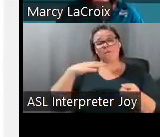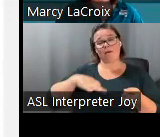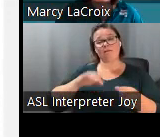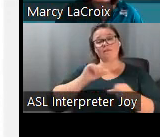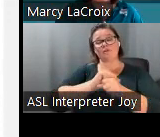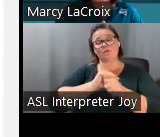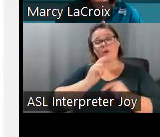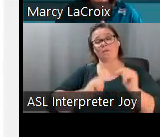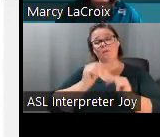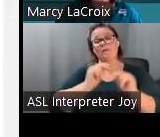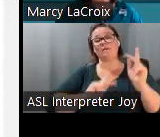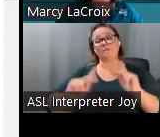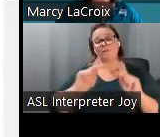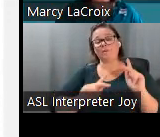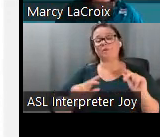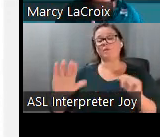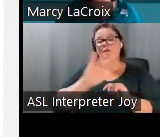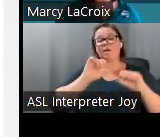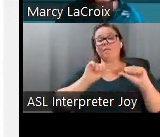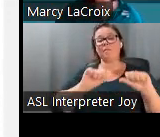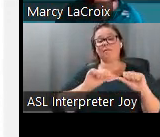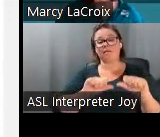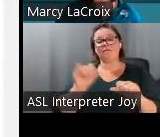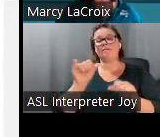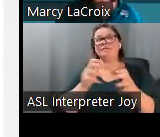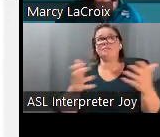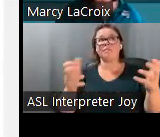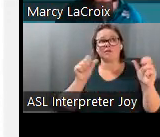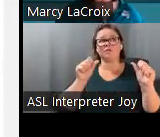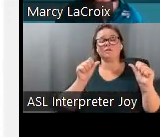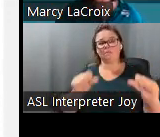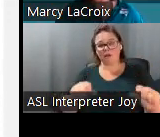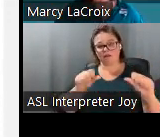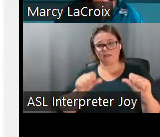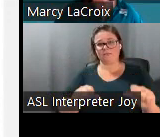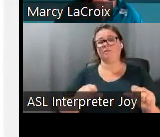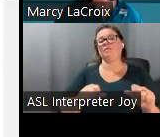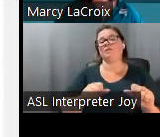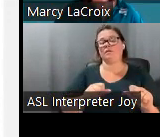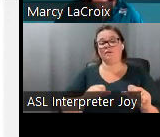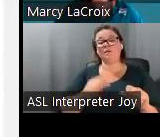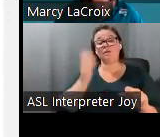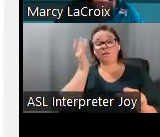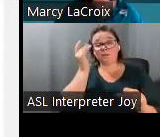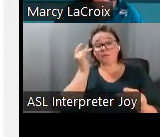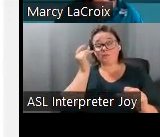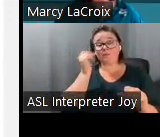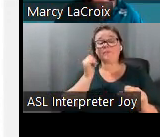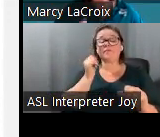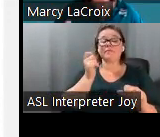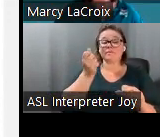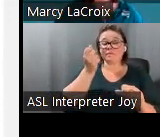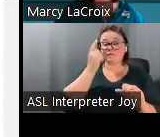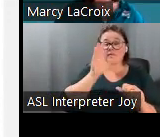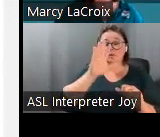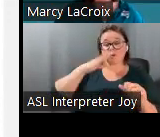building people's capacity as much as possible, because understanding your